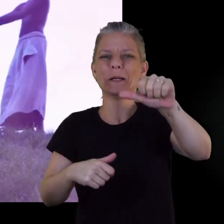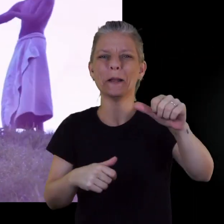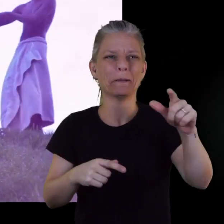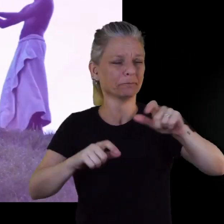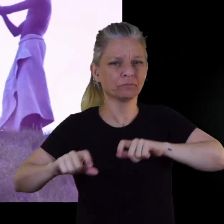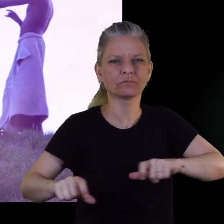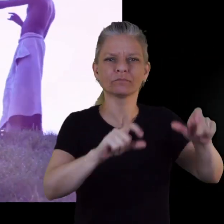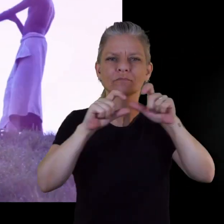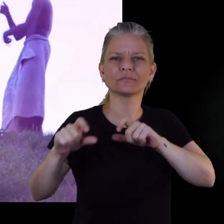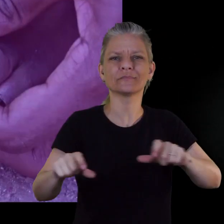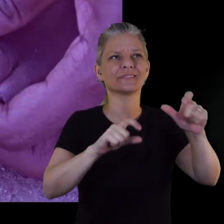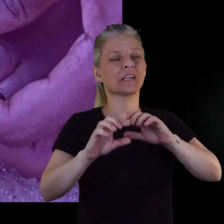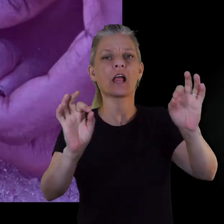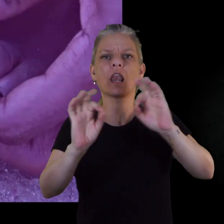given.